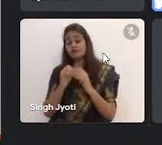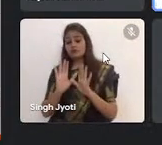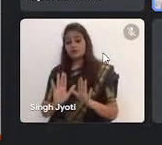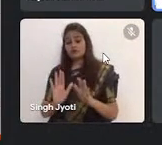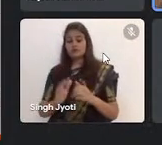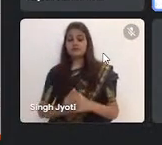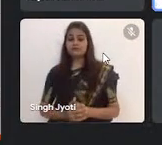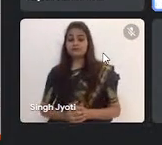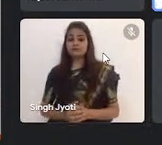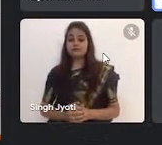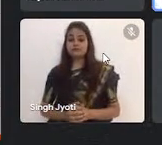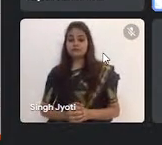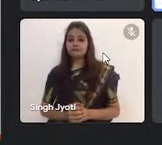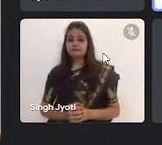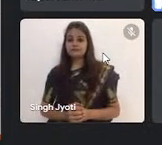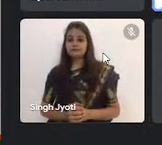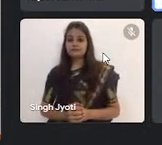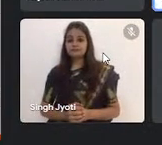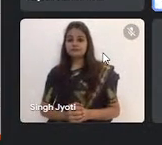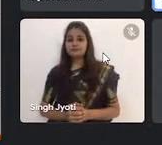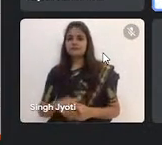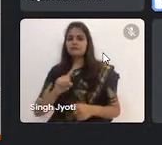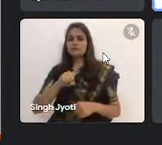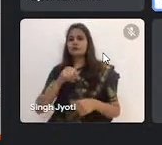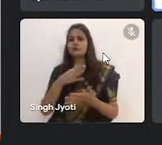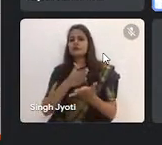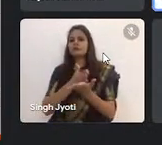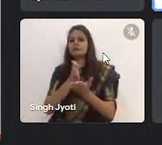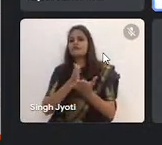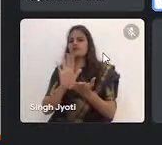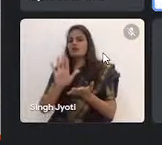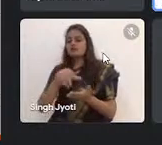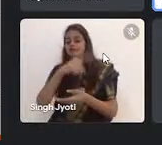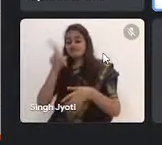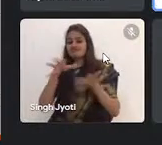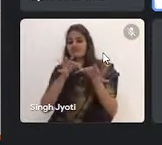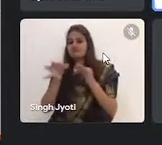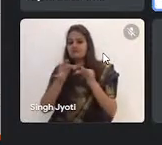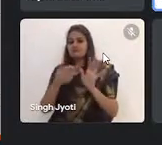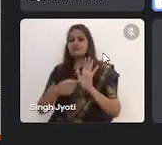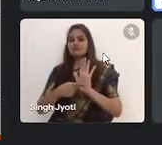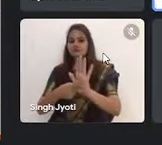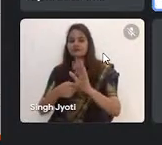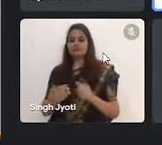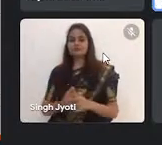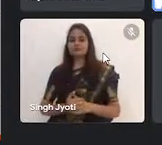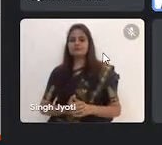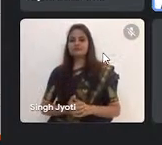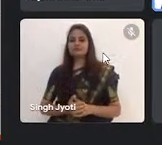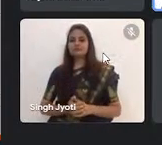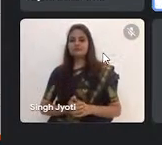on. As another way to illustrate that, the horizontal line is